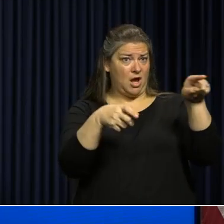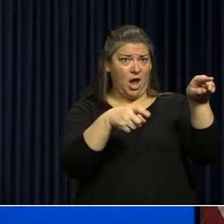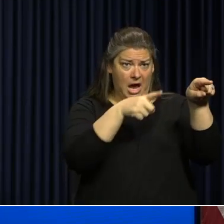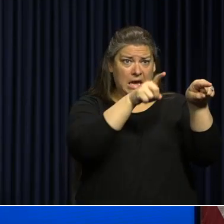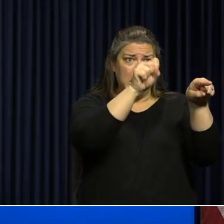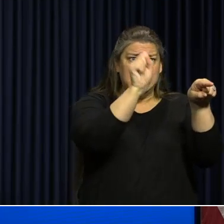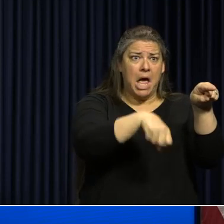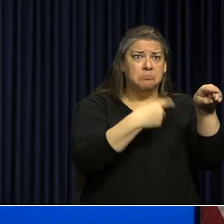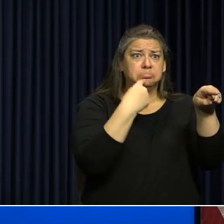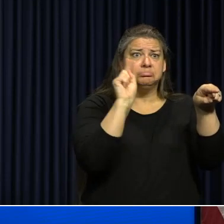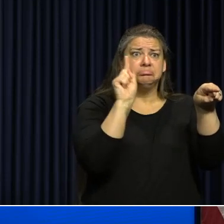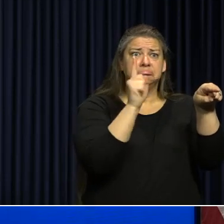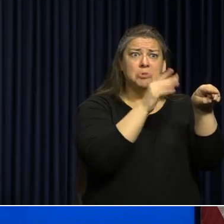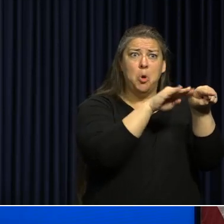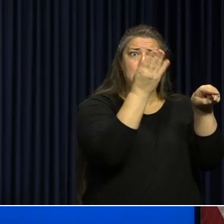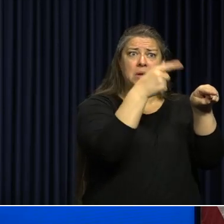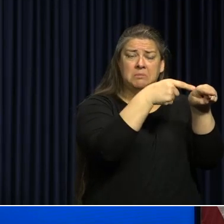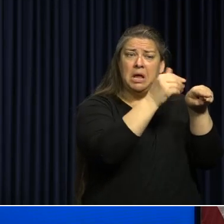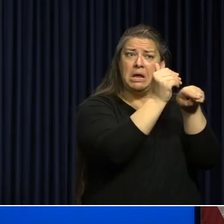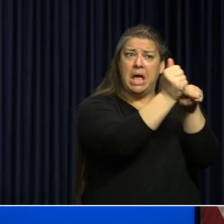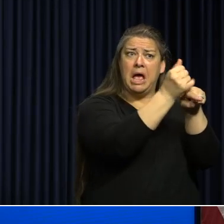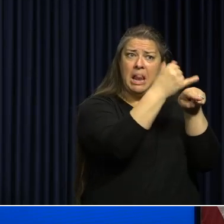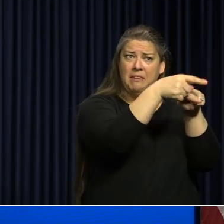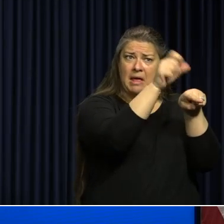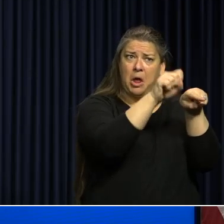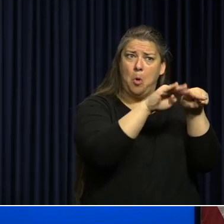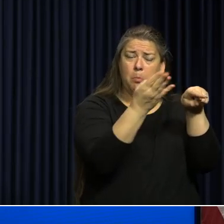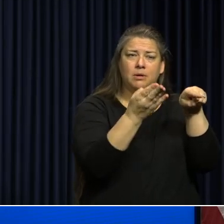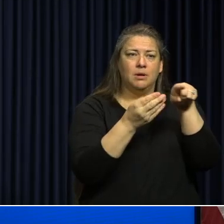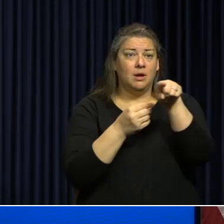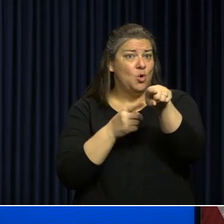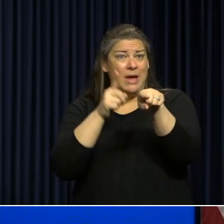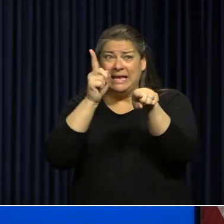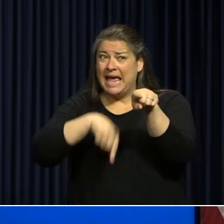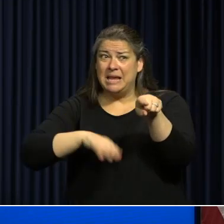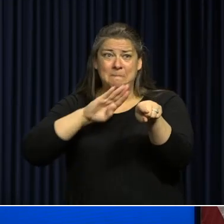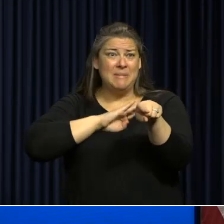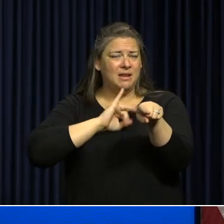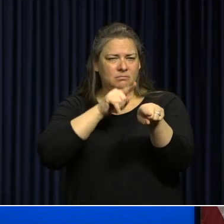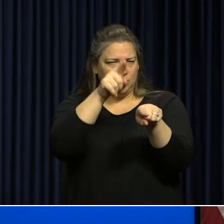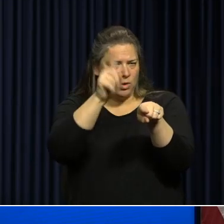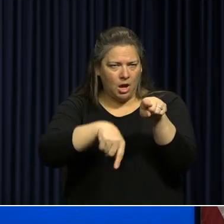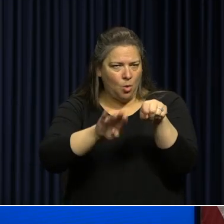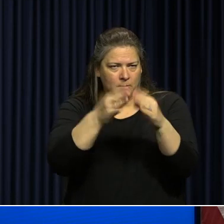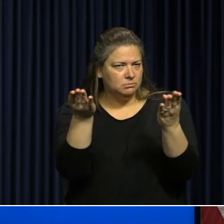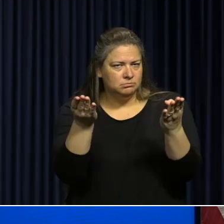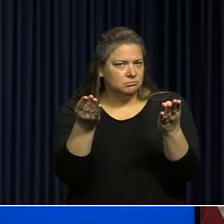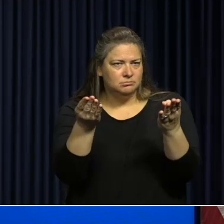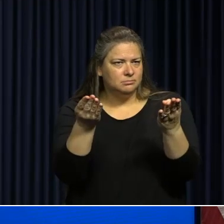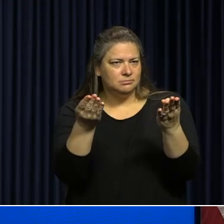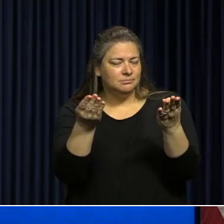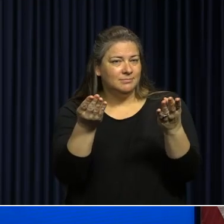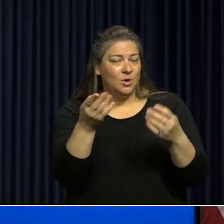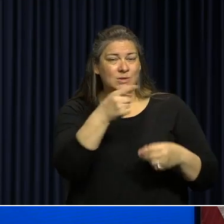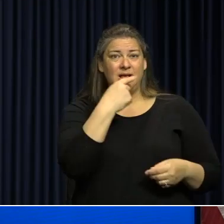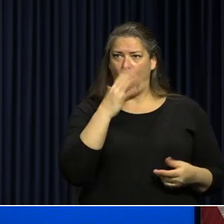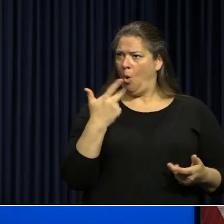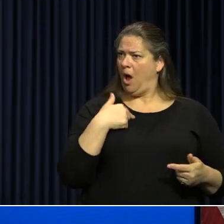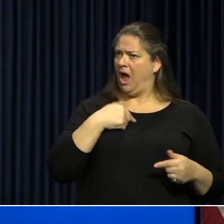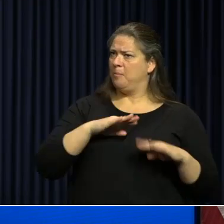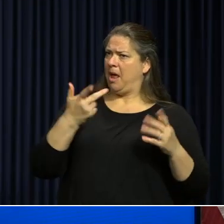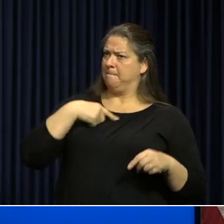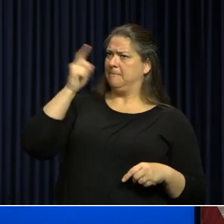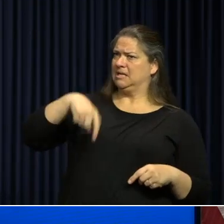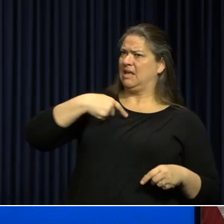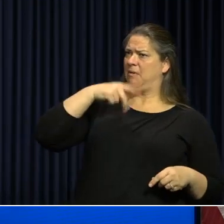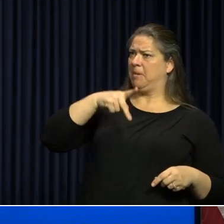meet the guidelines, you can't reopen. I think I mentioned the other day that I got a question that says, well, it says to reopen, we have to have PPE,